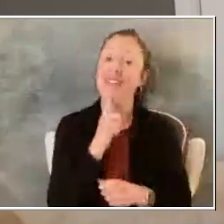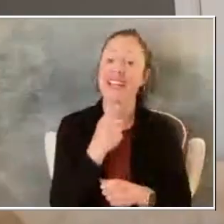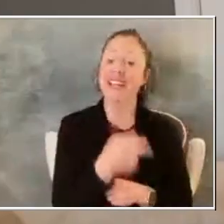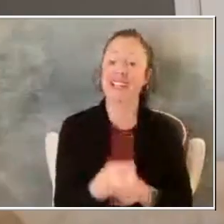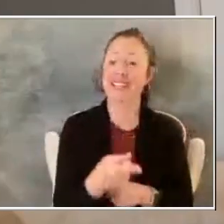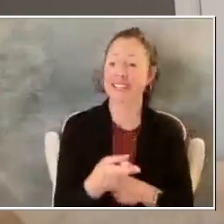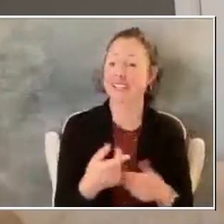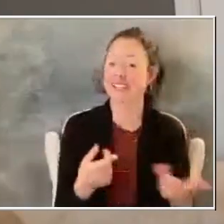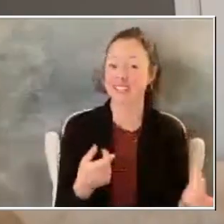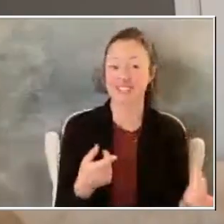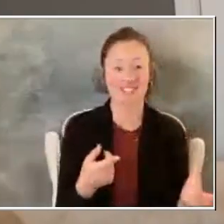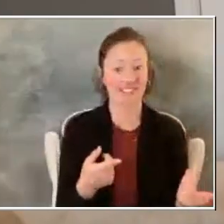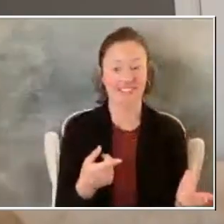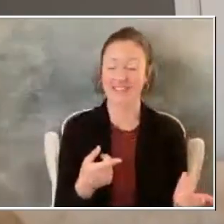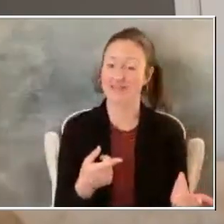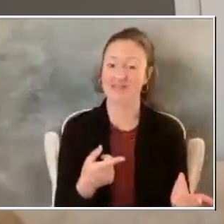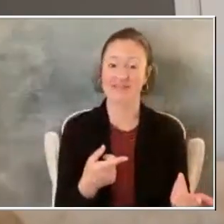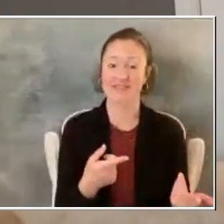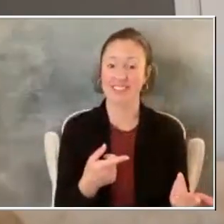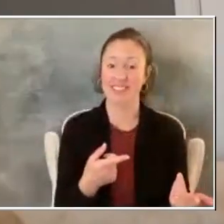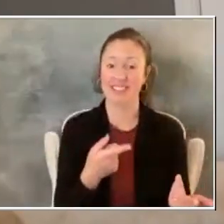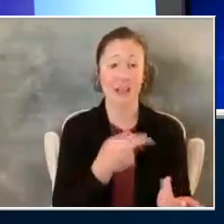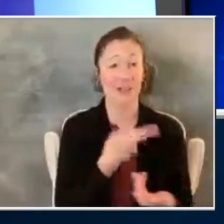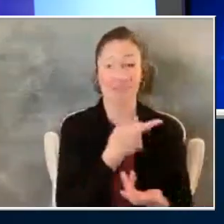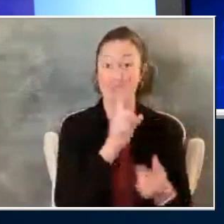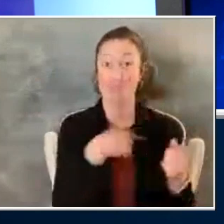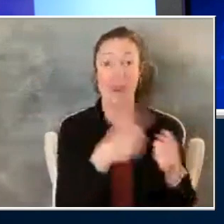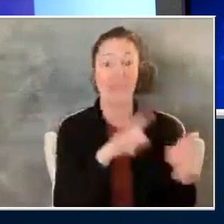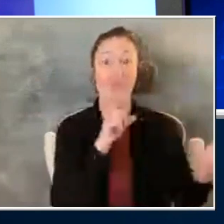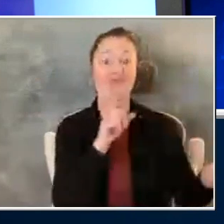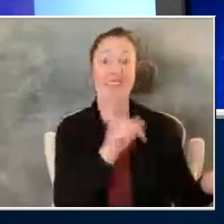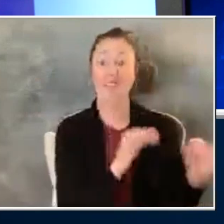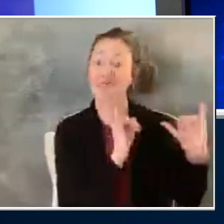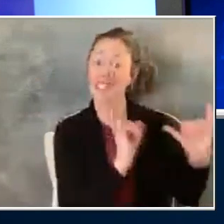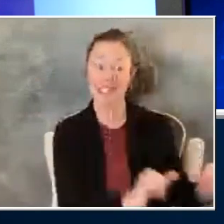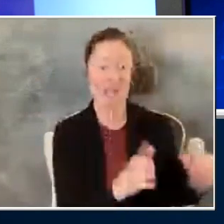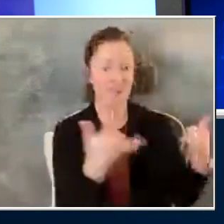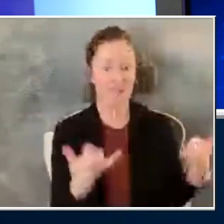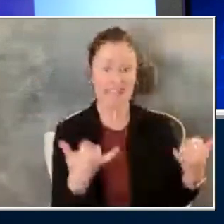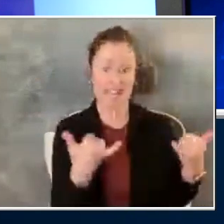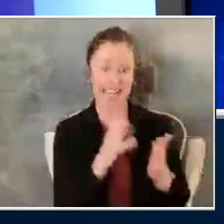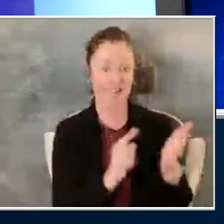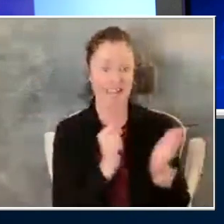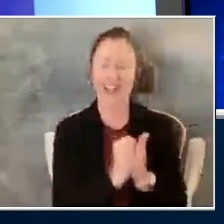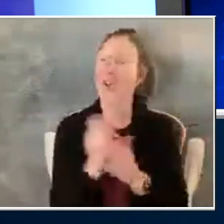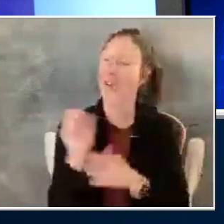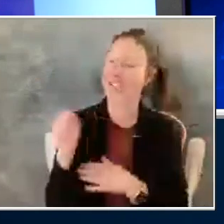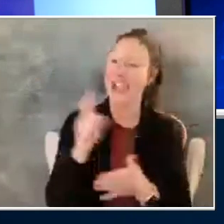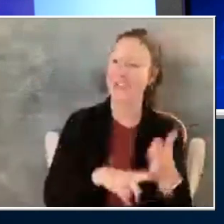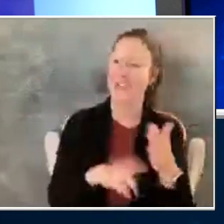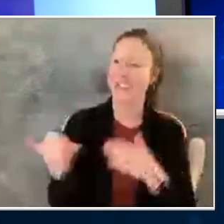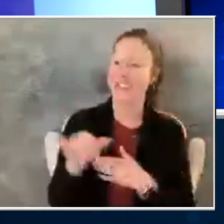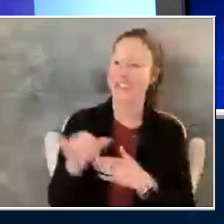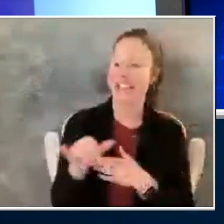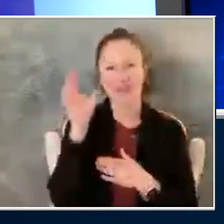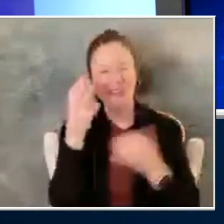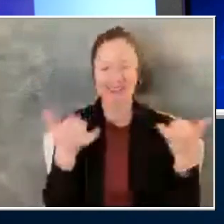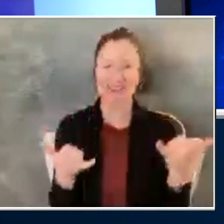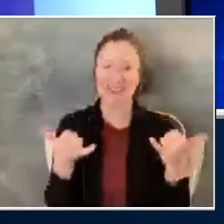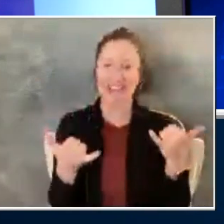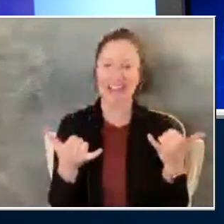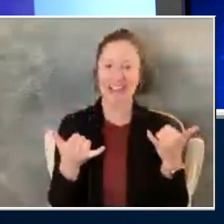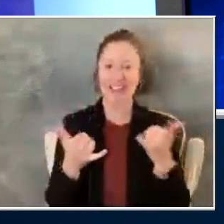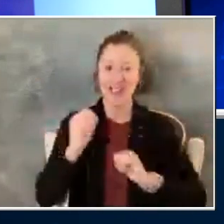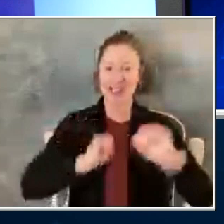she is on this video. Yeah, what's it like to hear her on this program as a mom,